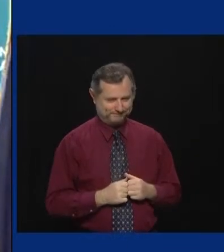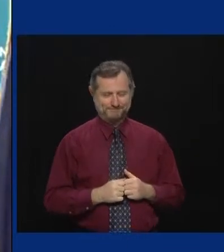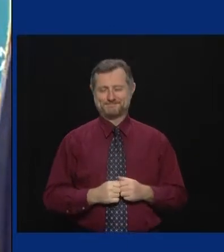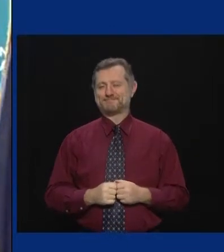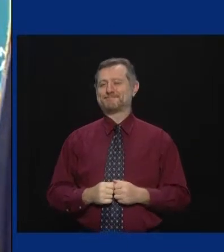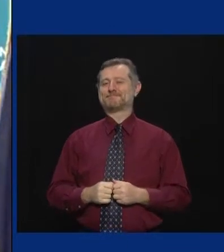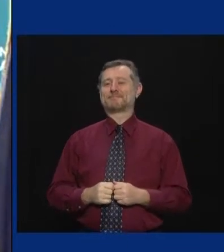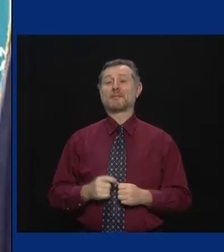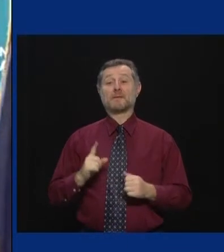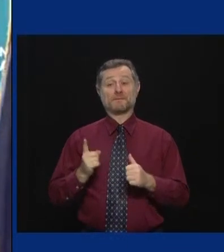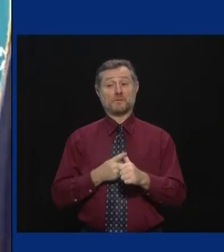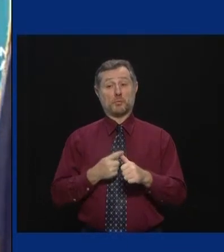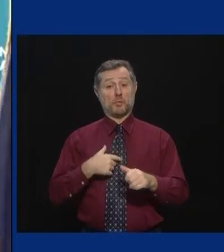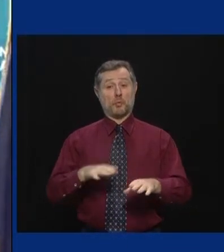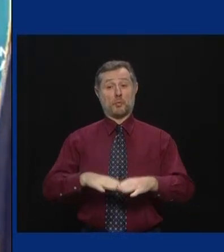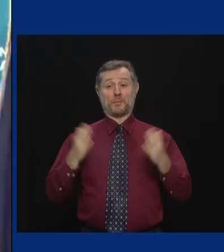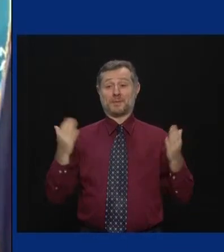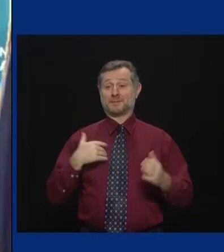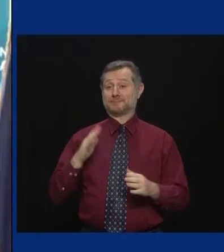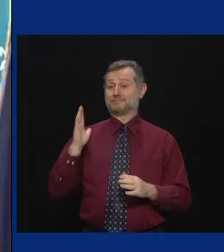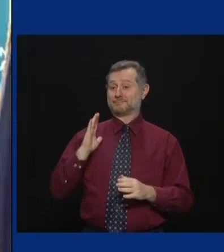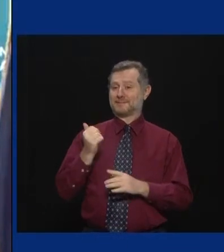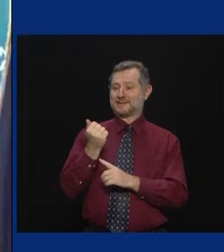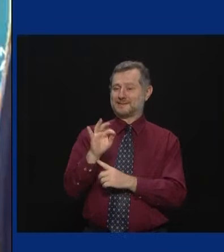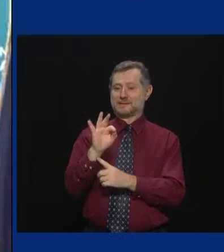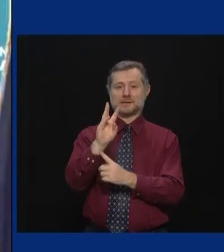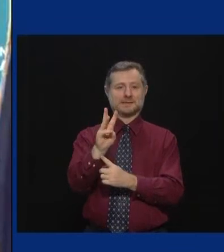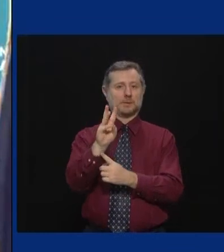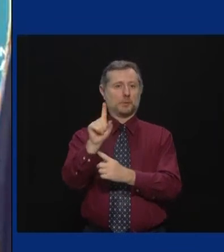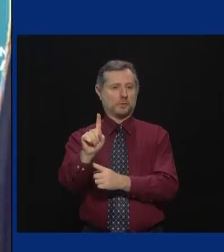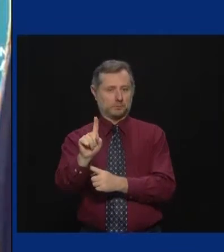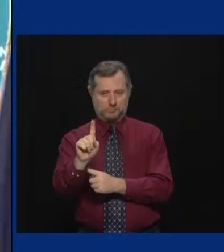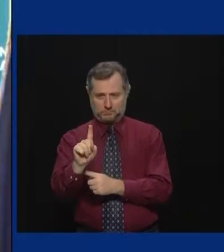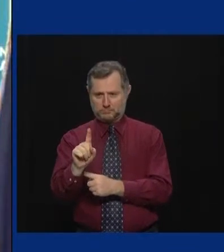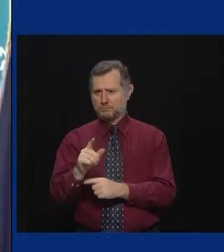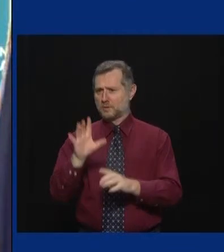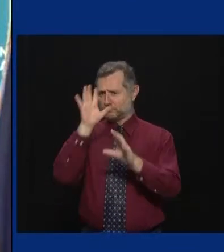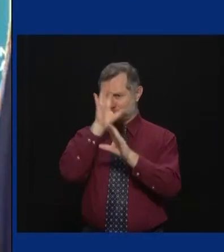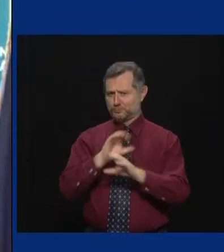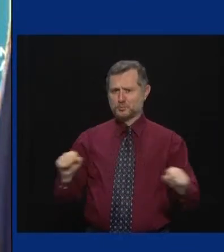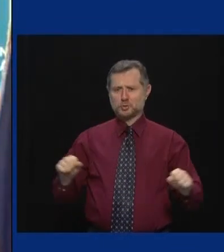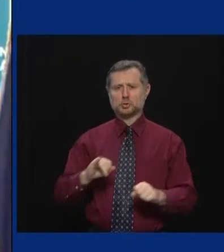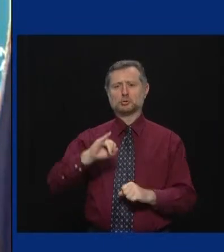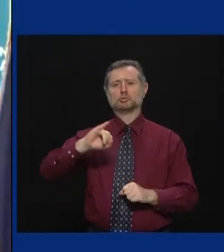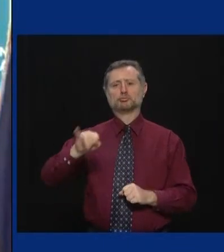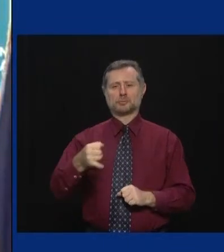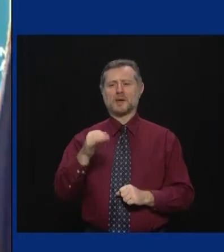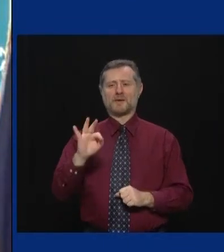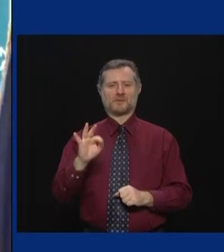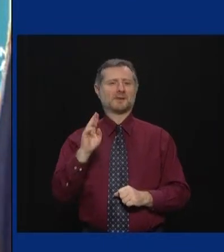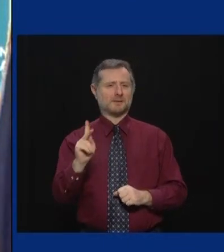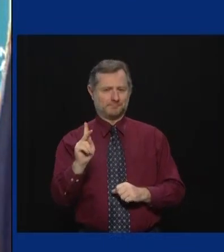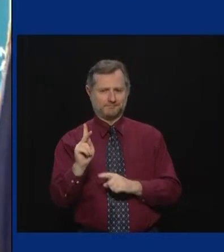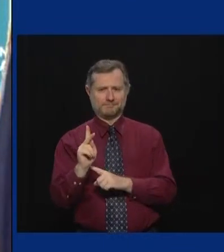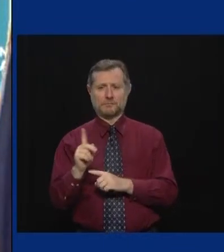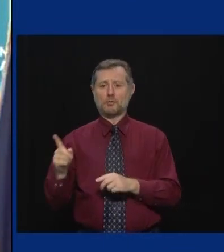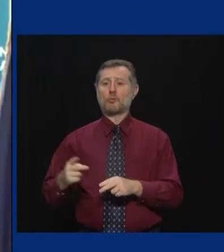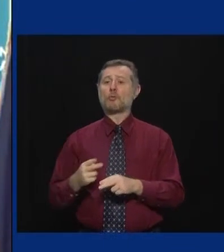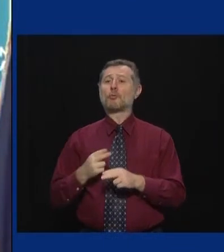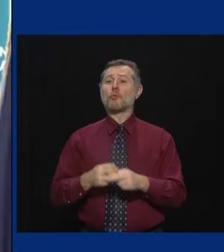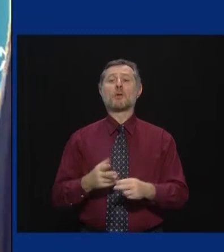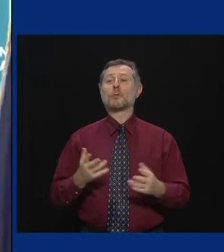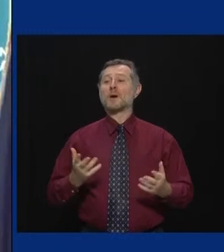in 1961, and President John F. Kennedy called it an example of the world of North